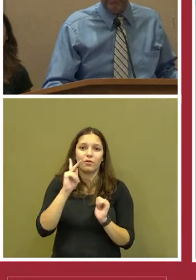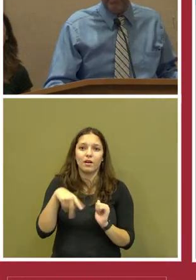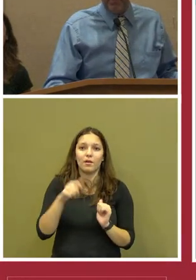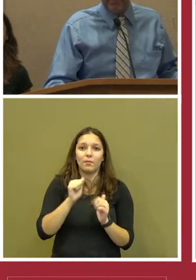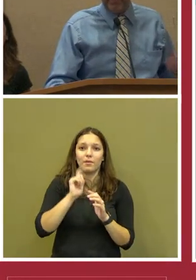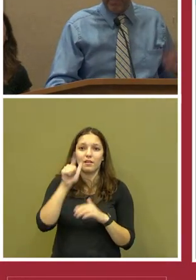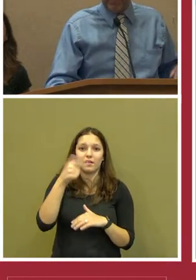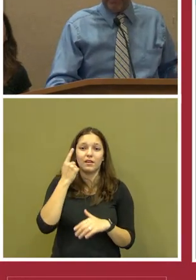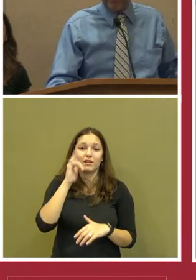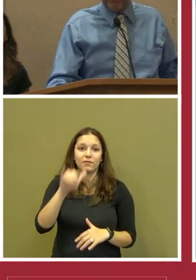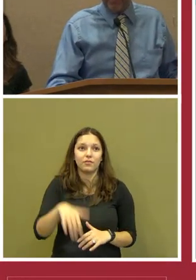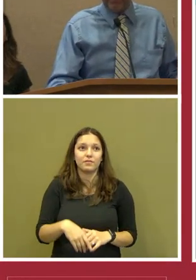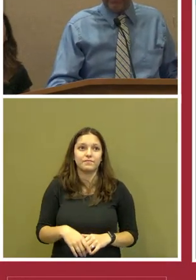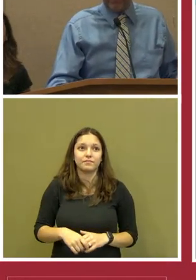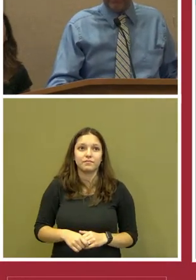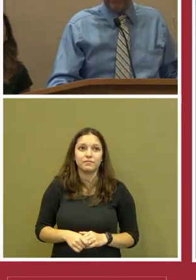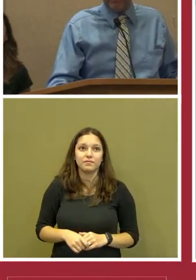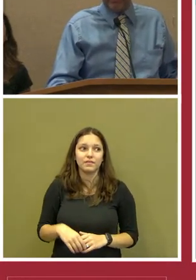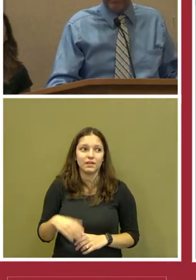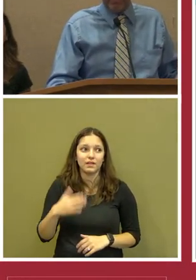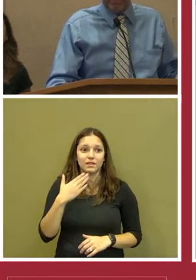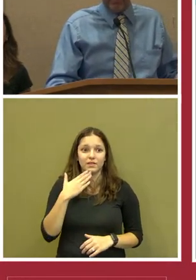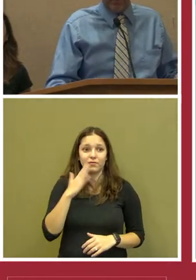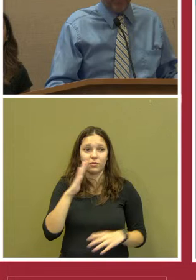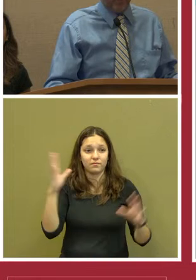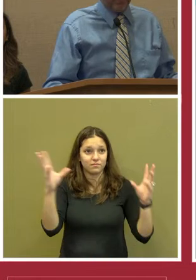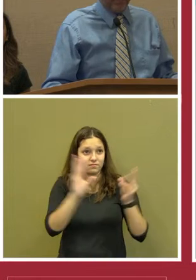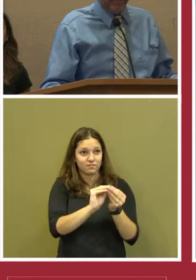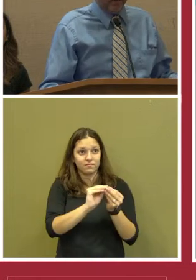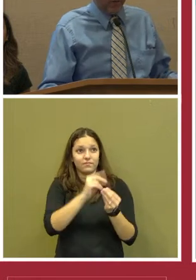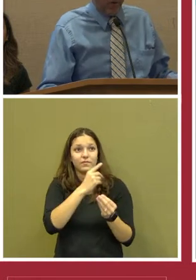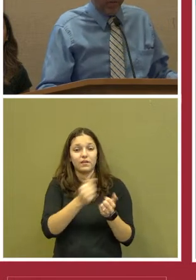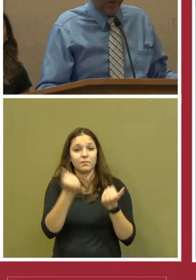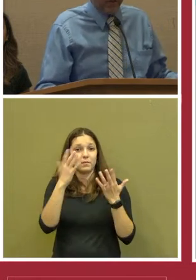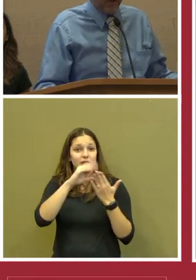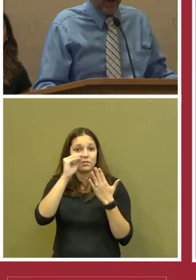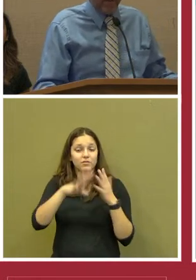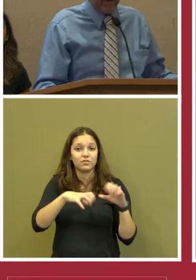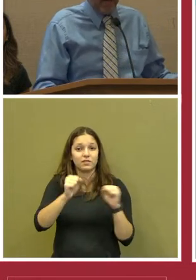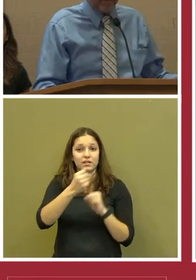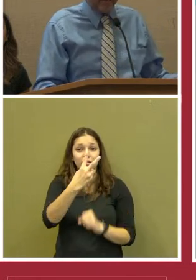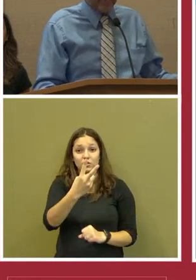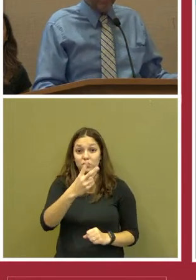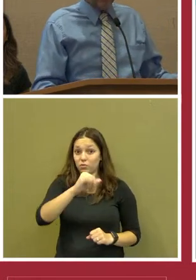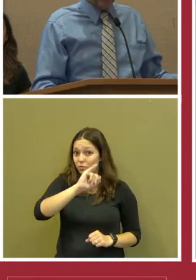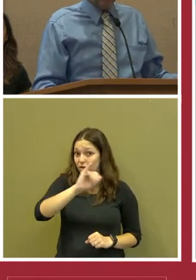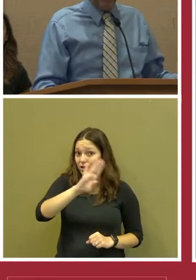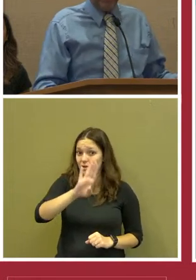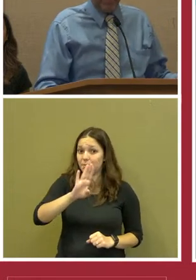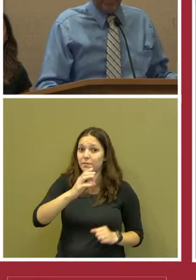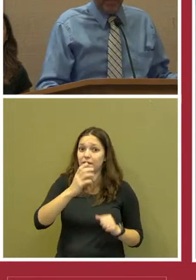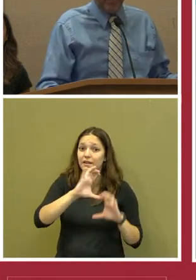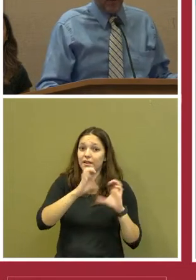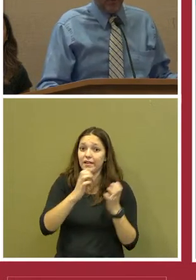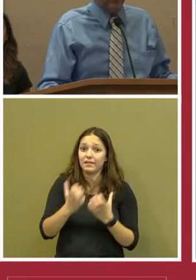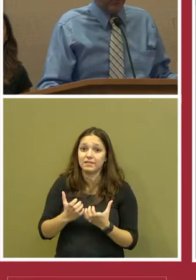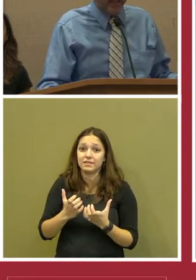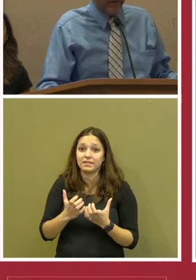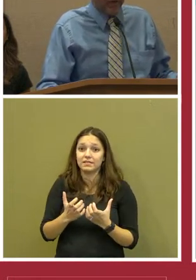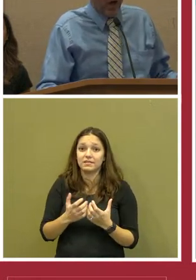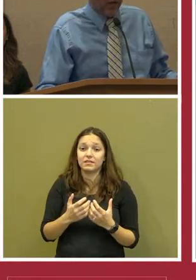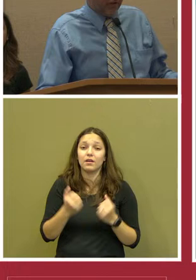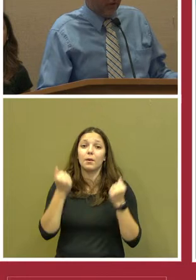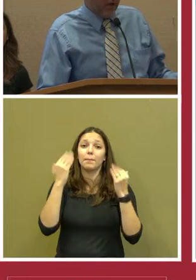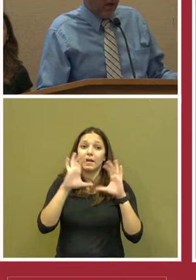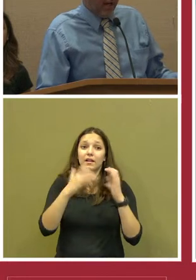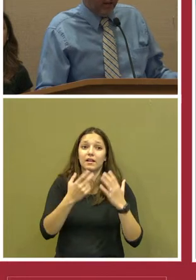Stephen, thank you for pulling these together. You'll see a lot of students are taking not just one, but two IB classes. Many IB classes are